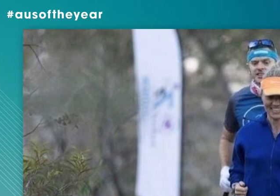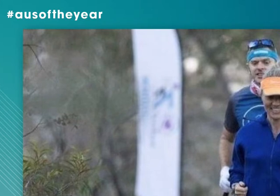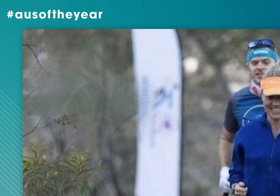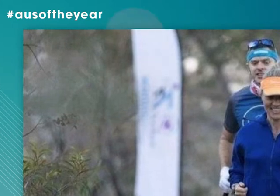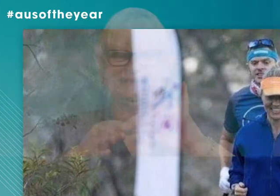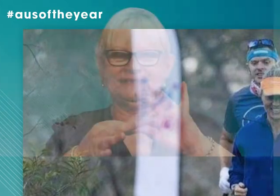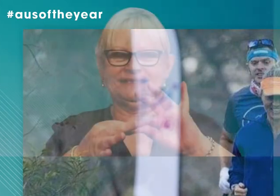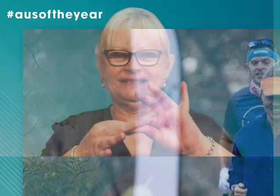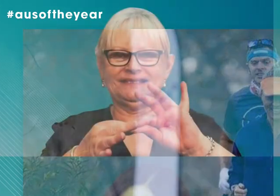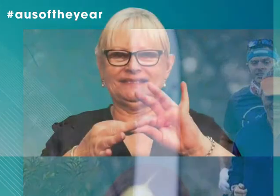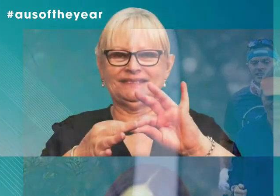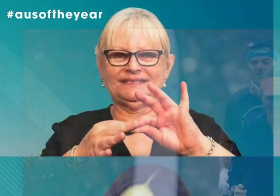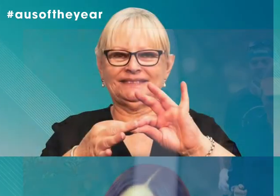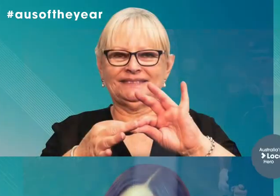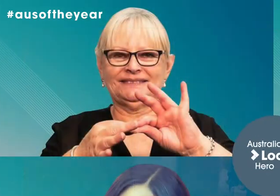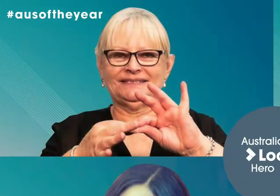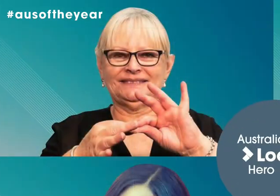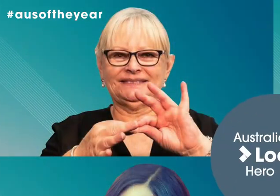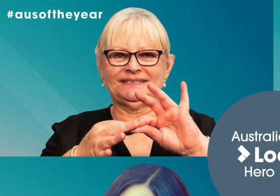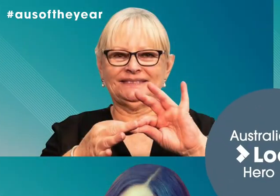charity.